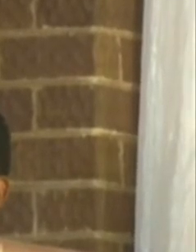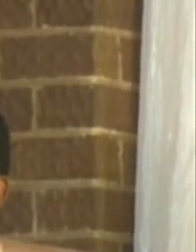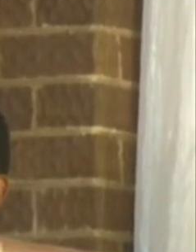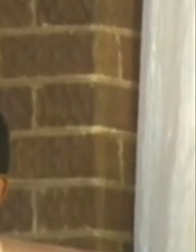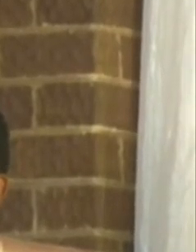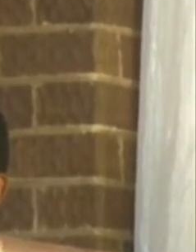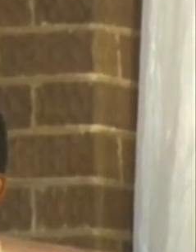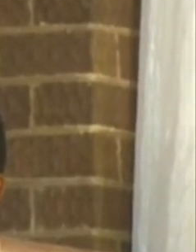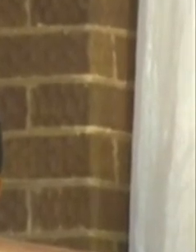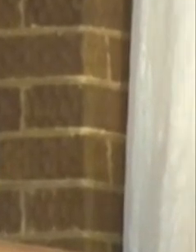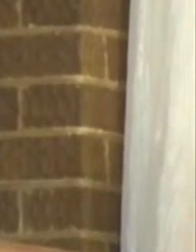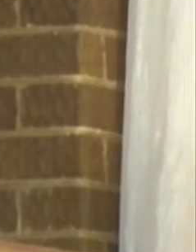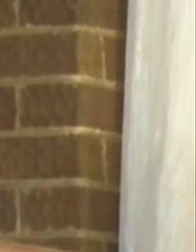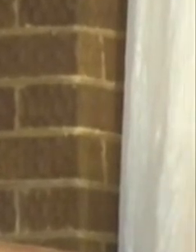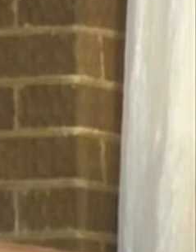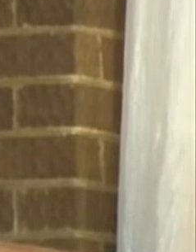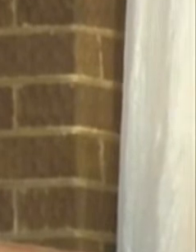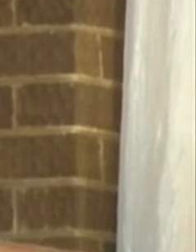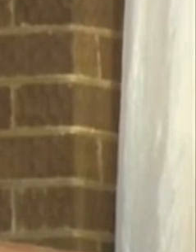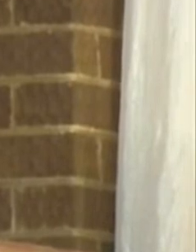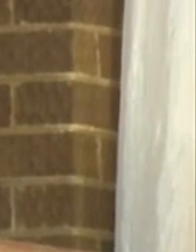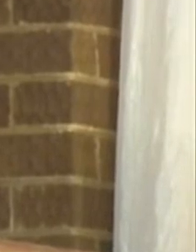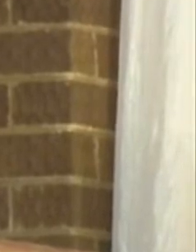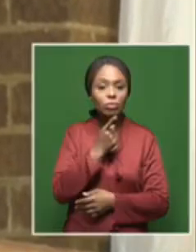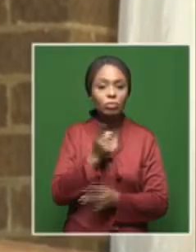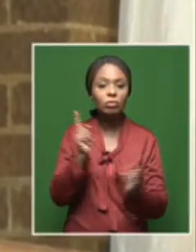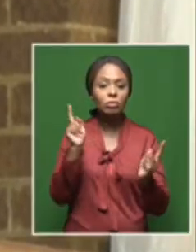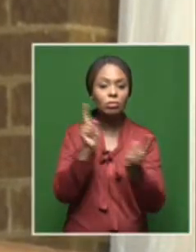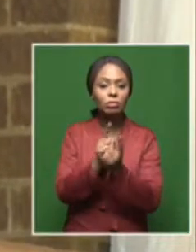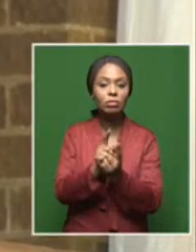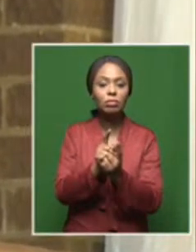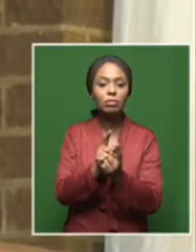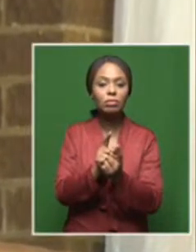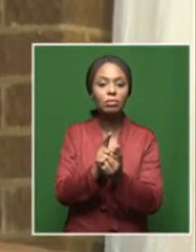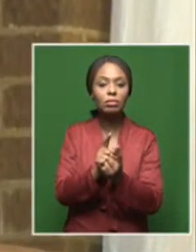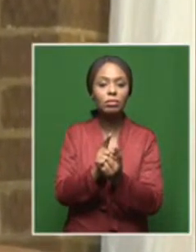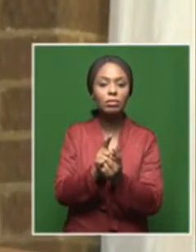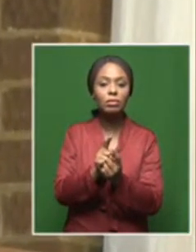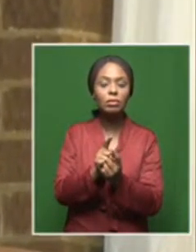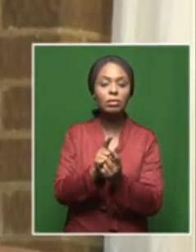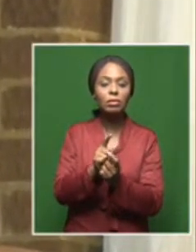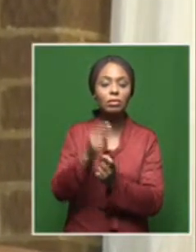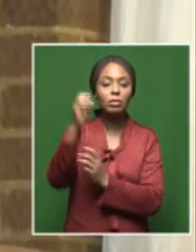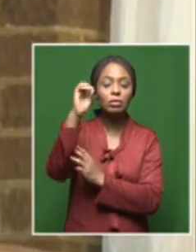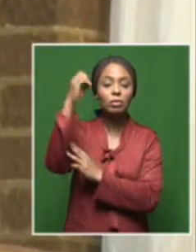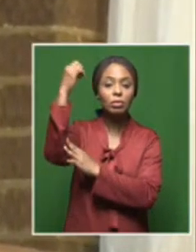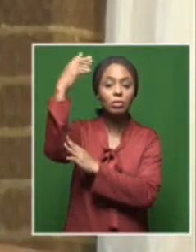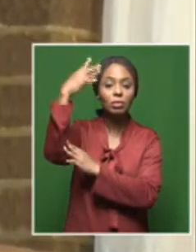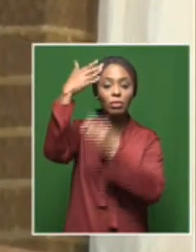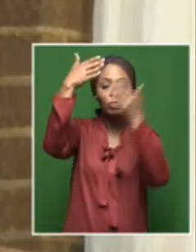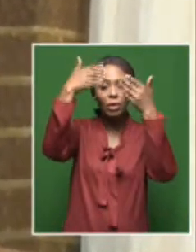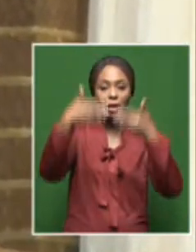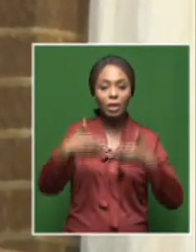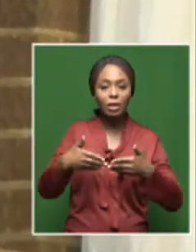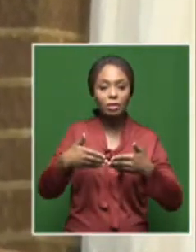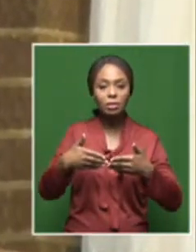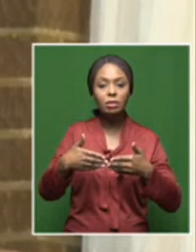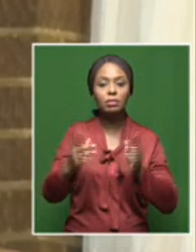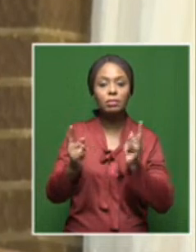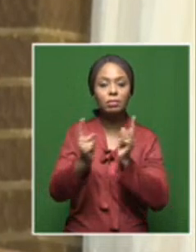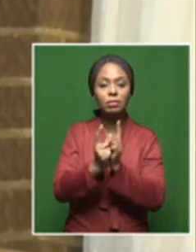went out to meet the bridegroom. Five of them were foolish, and five were